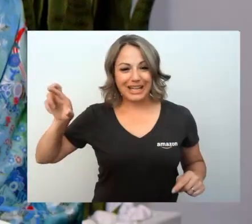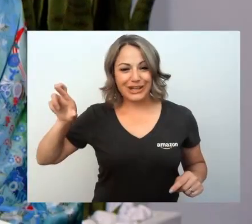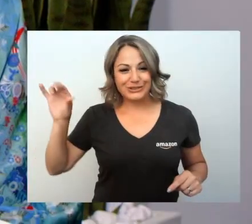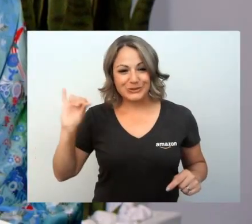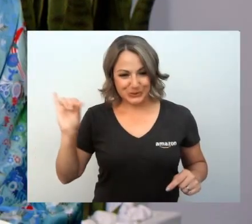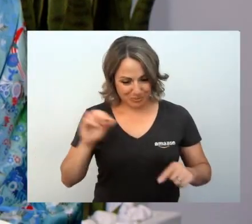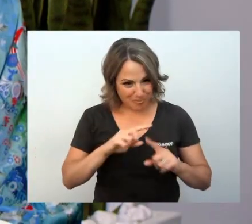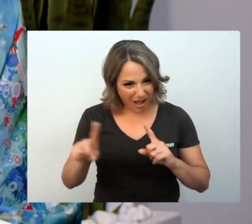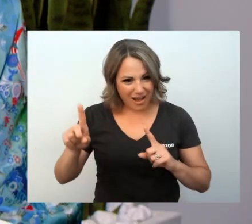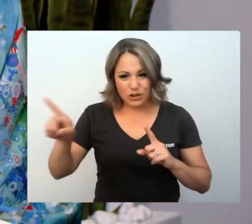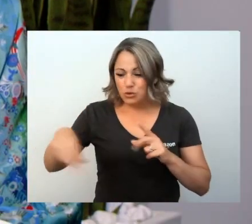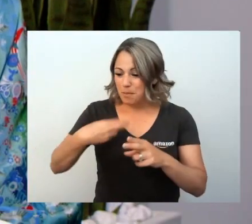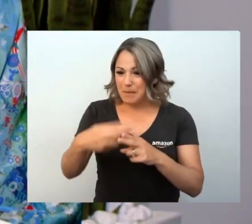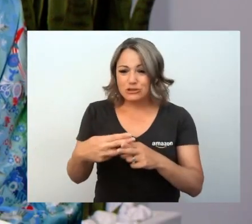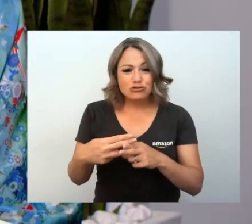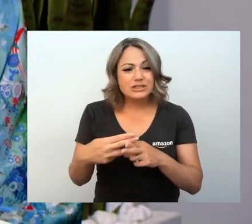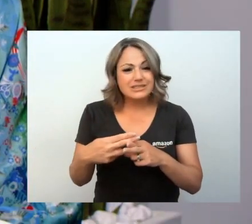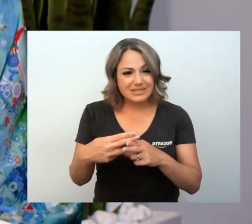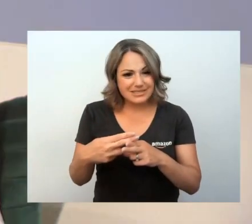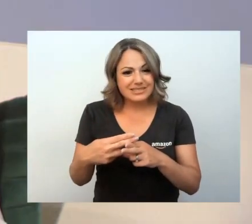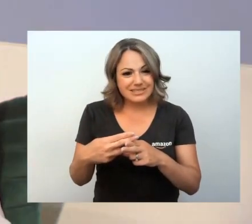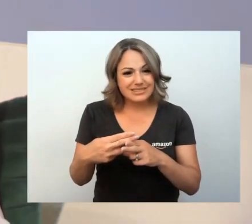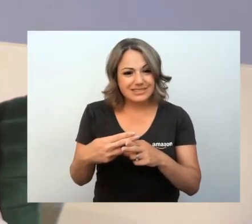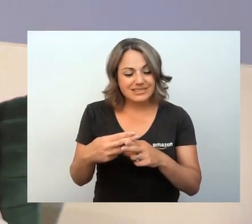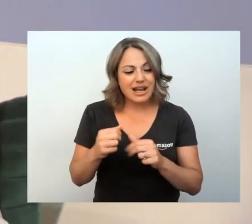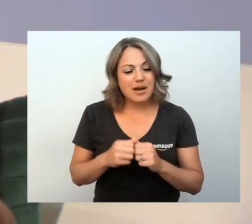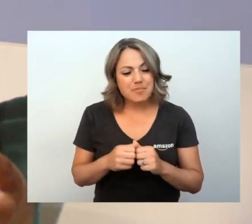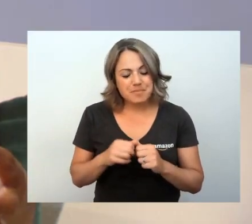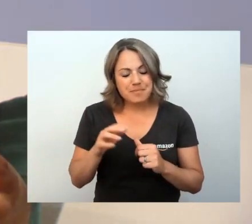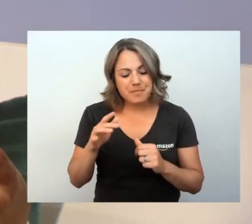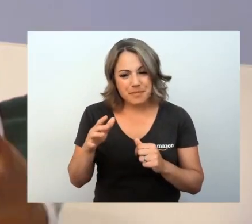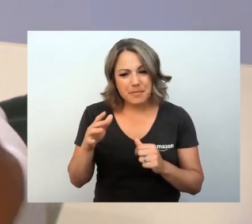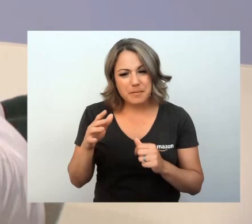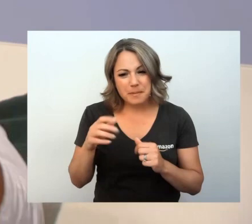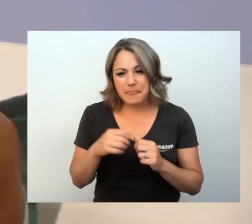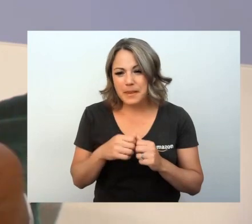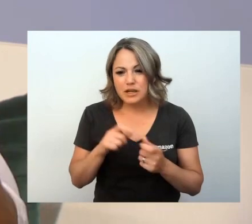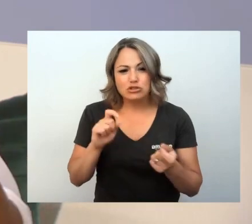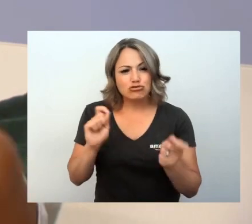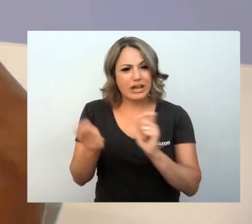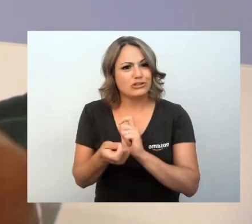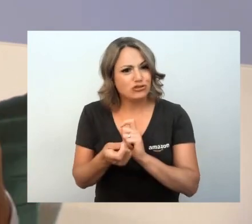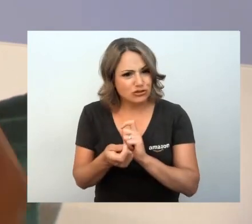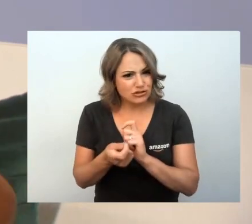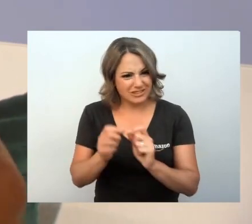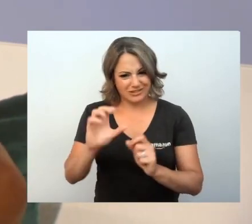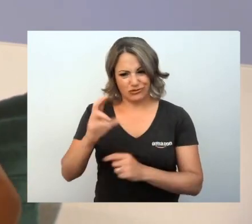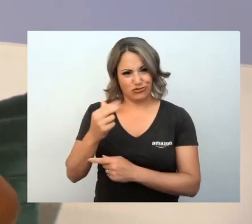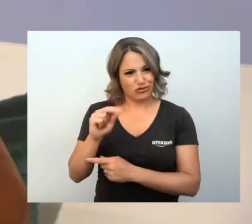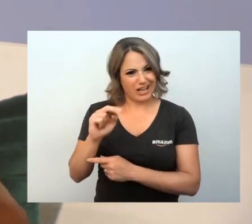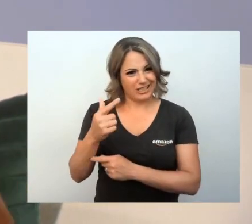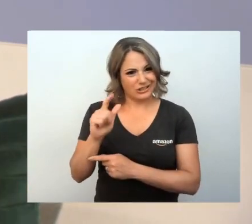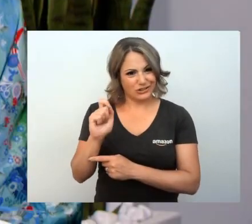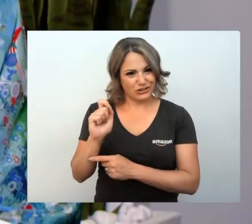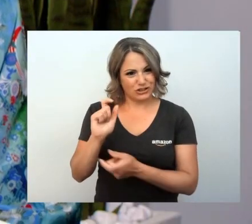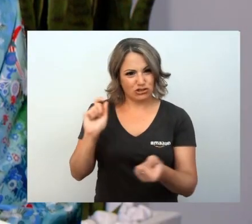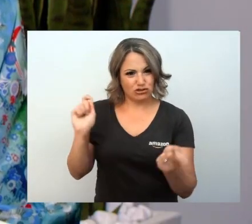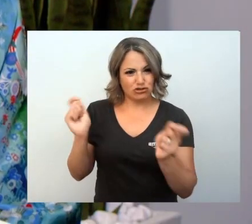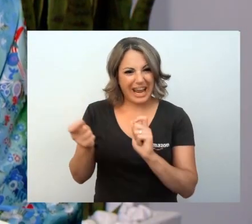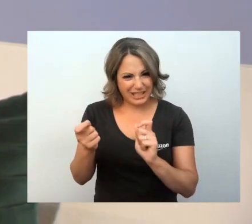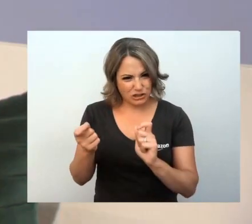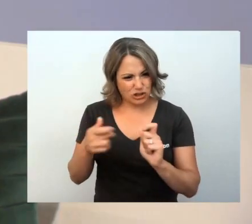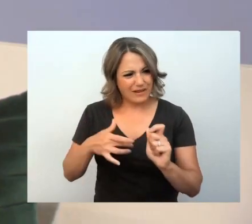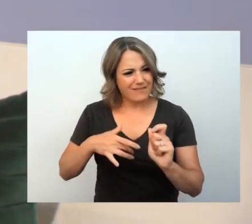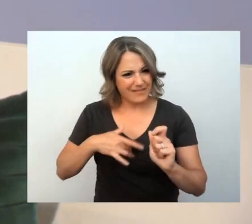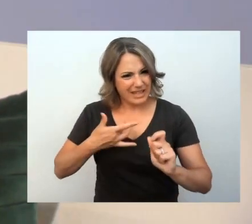But I love what you mentioned, you know, about you know, just changing and getting that due just that